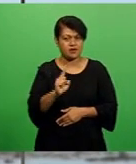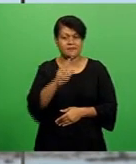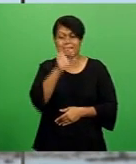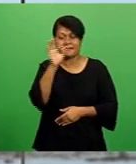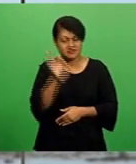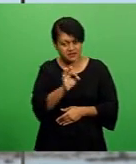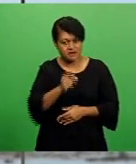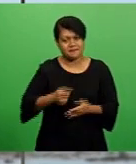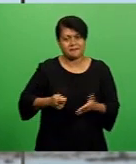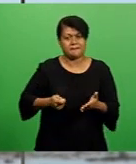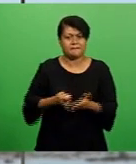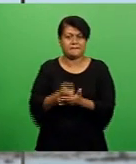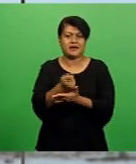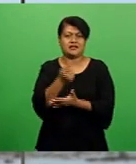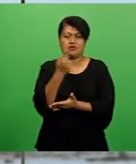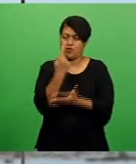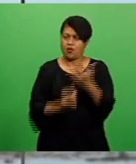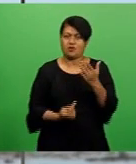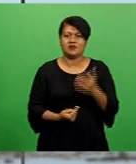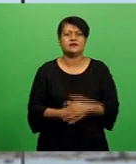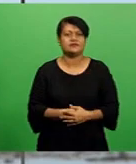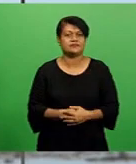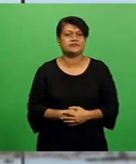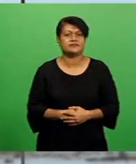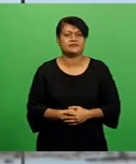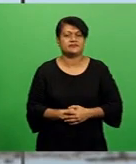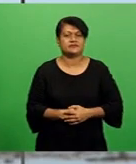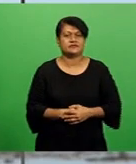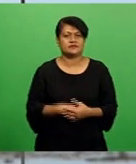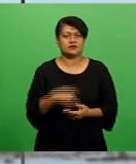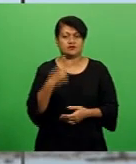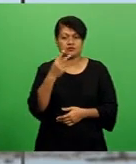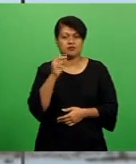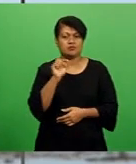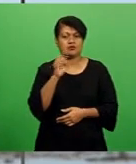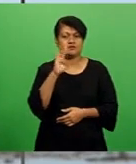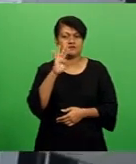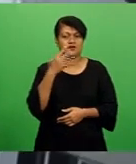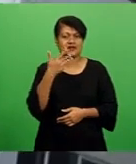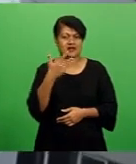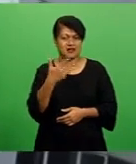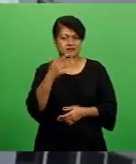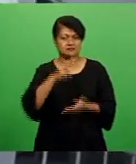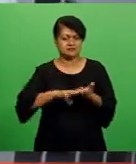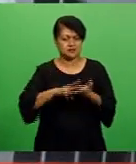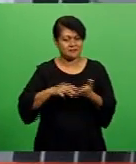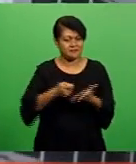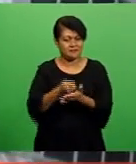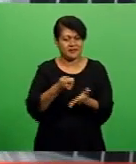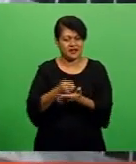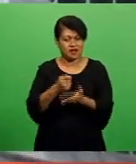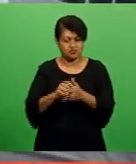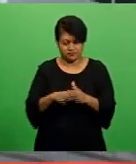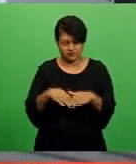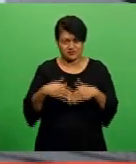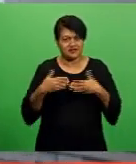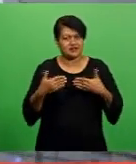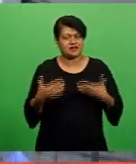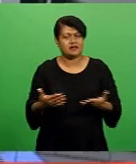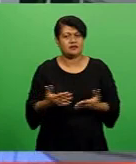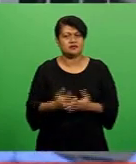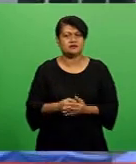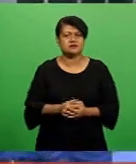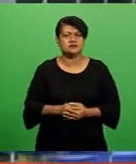paid. Koroi Tandulala reports $2.49 million has been paid out so far. The delay in payment is being caused